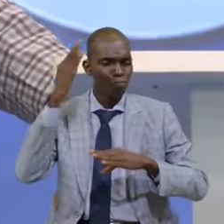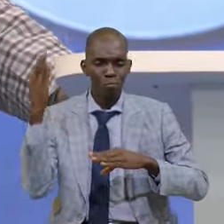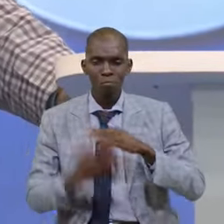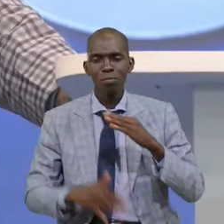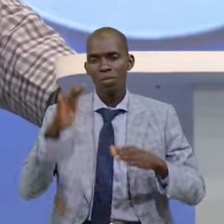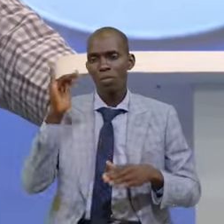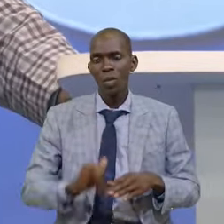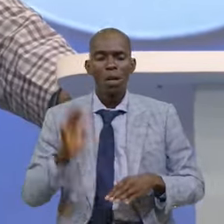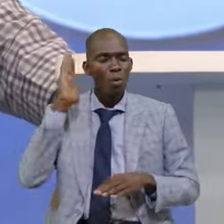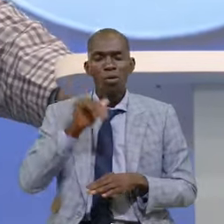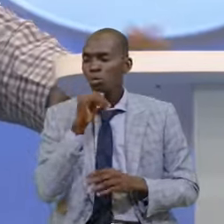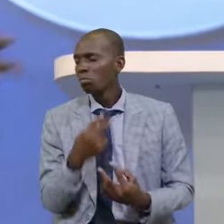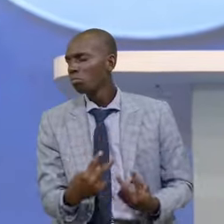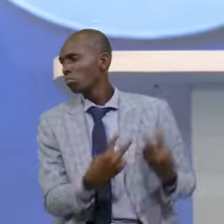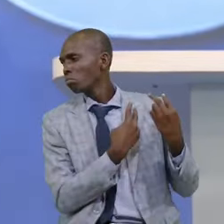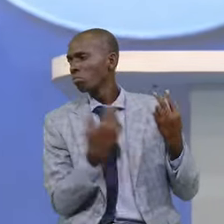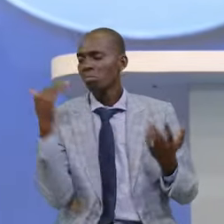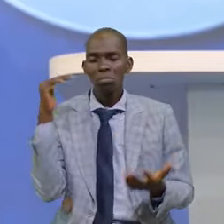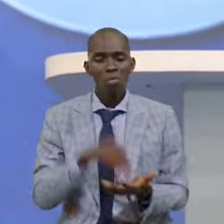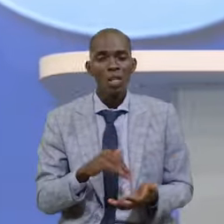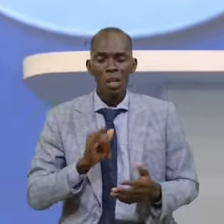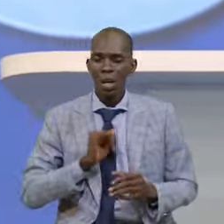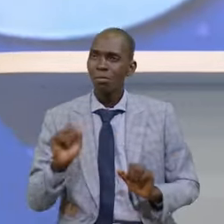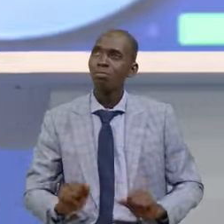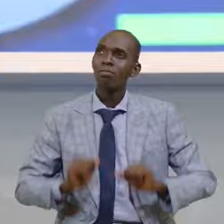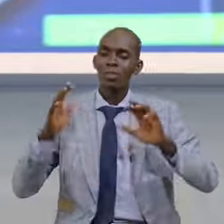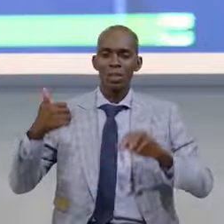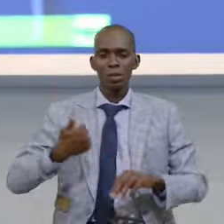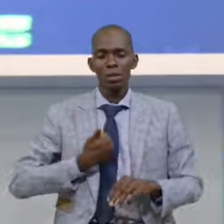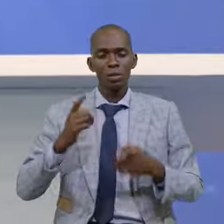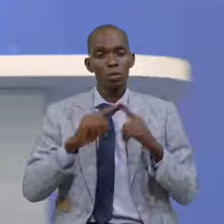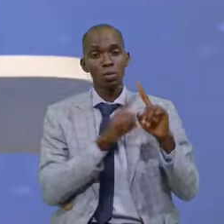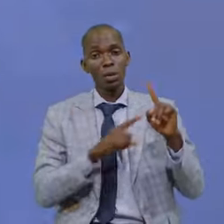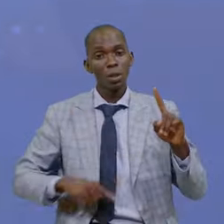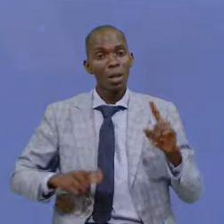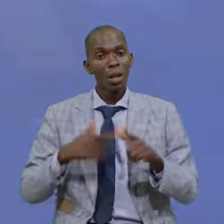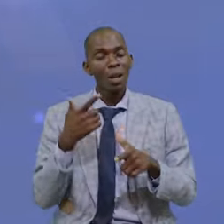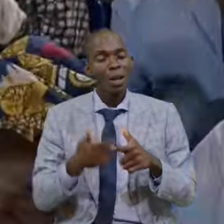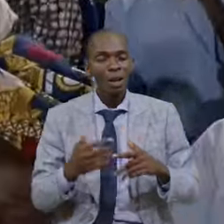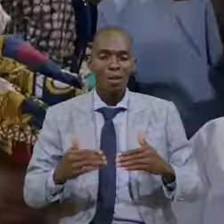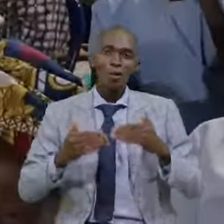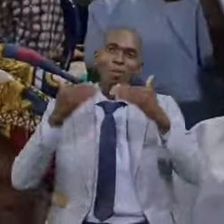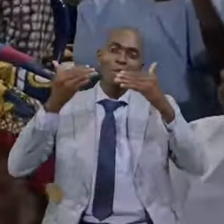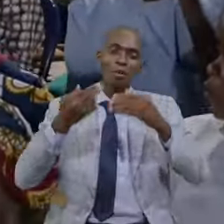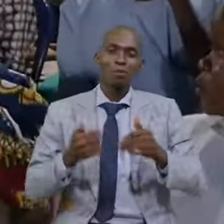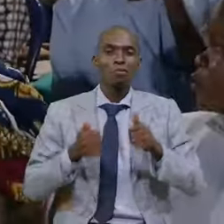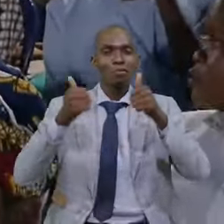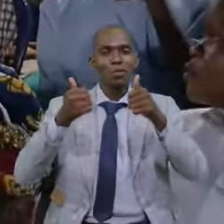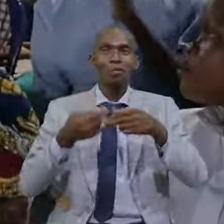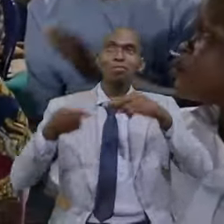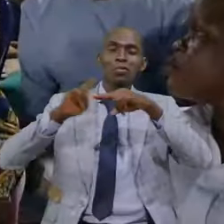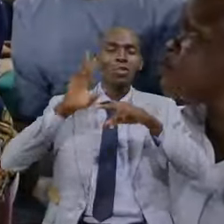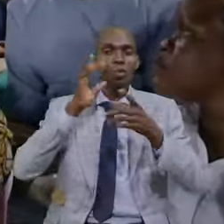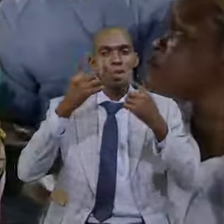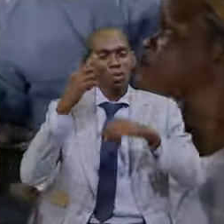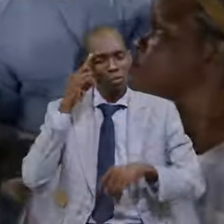not look back again. I give myself to the Lord. Promotion will come for you. All